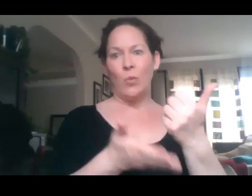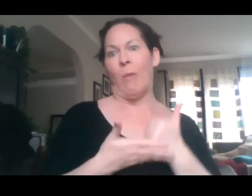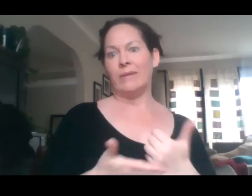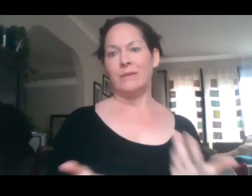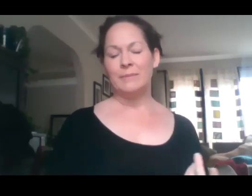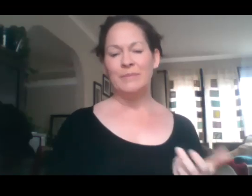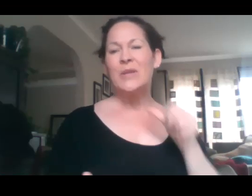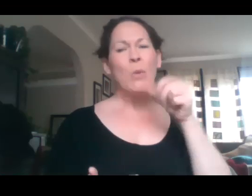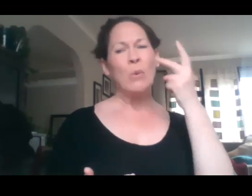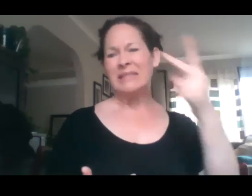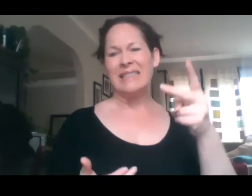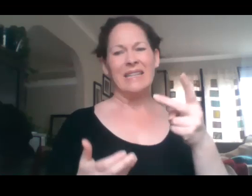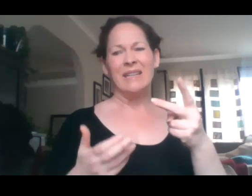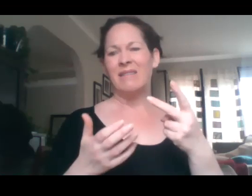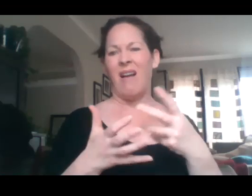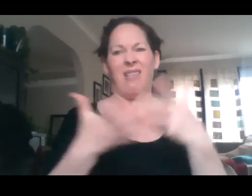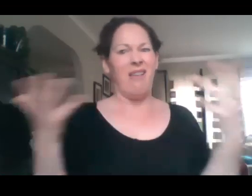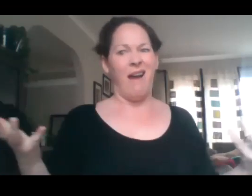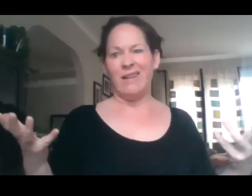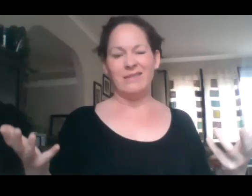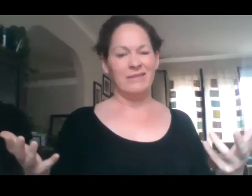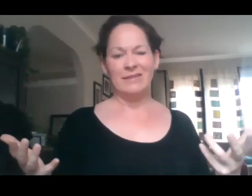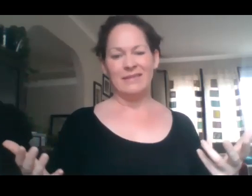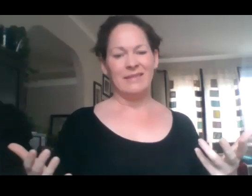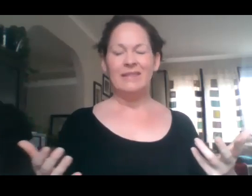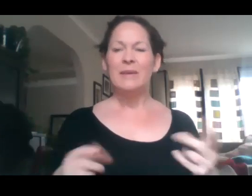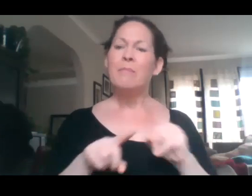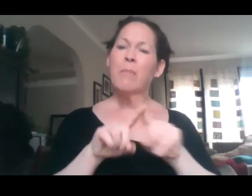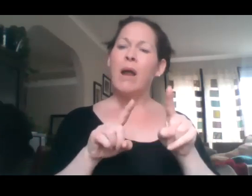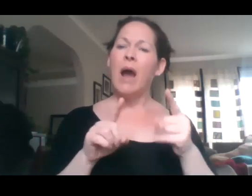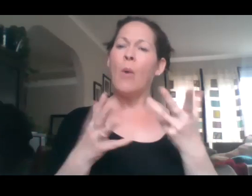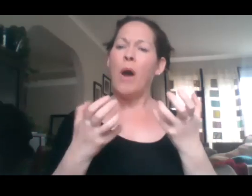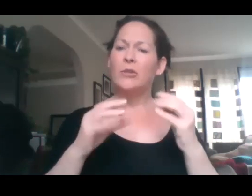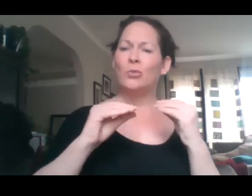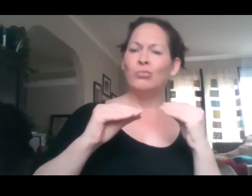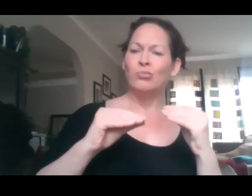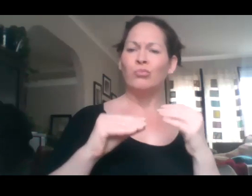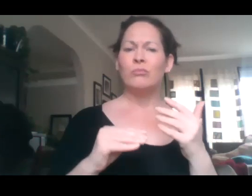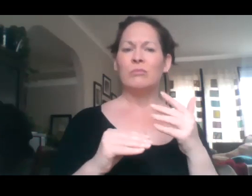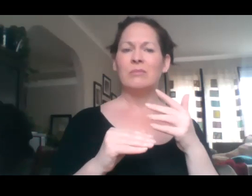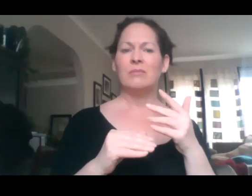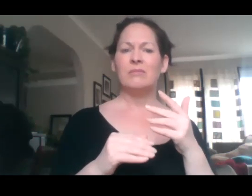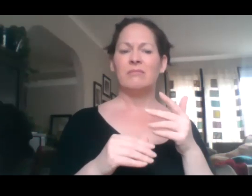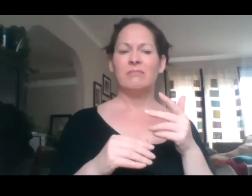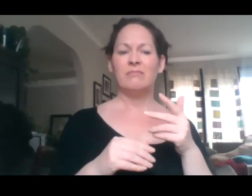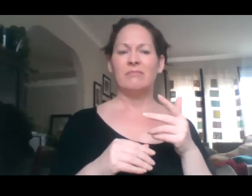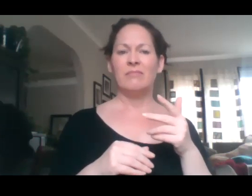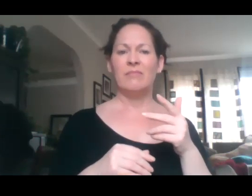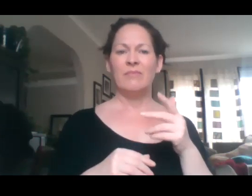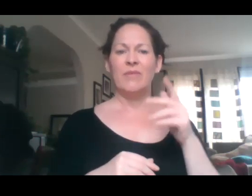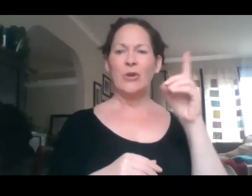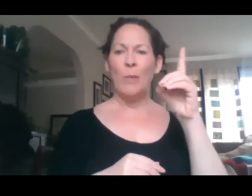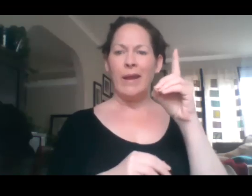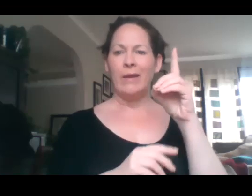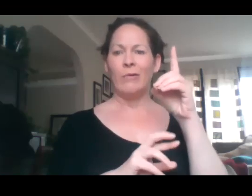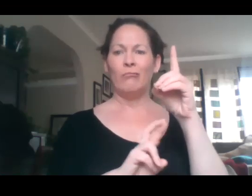won't see many of those in the examples, but I wanted to look at how specifically focusing on how the